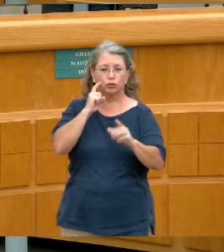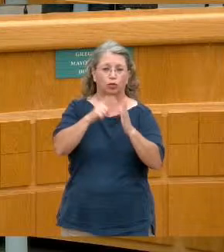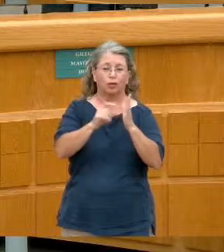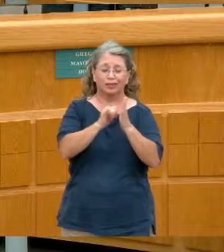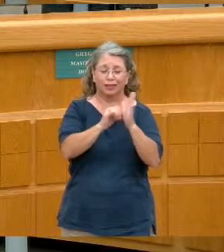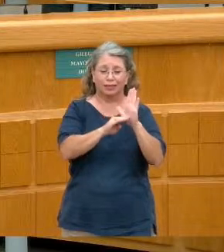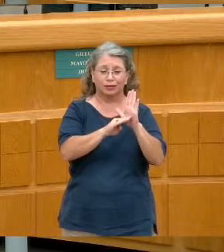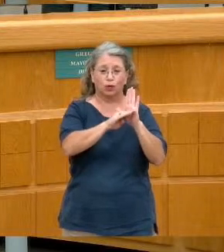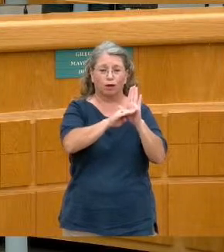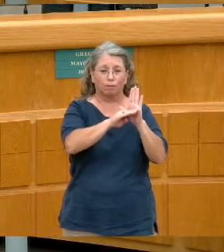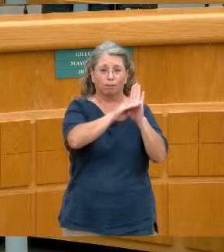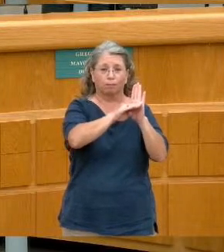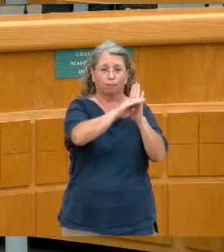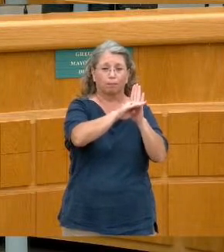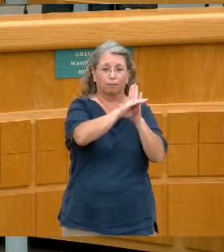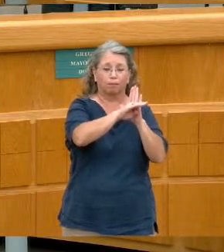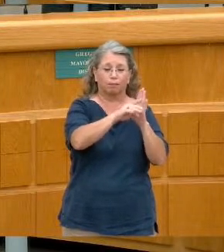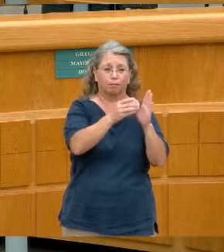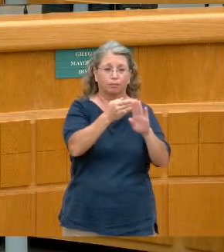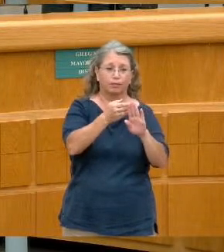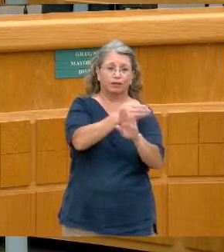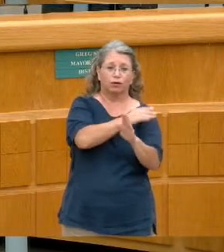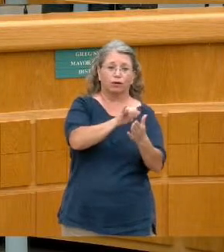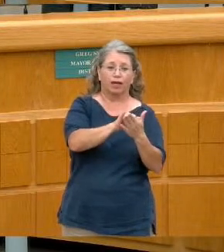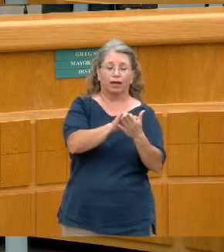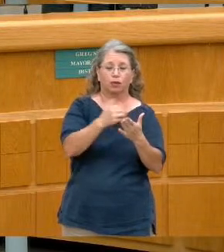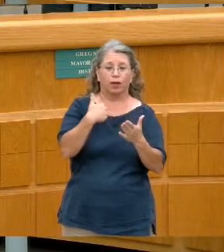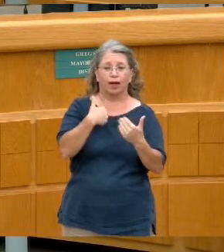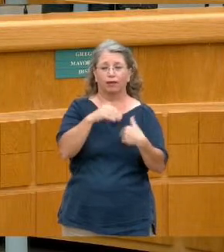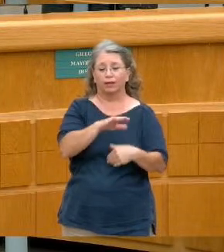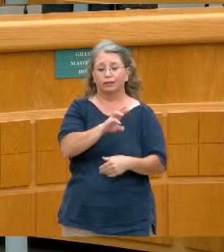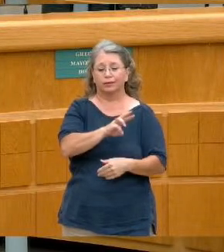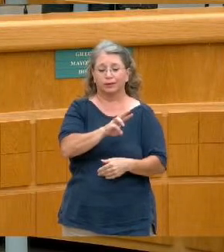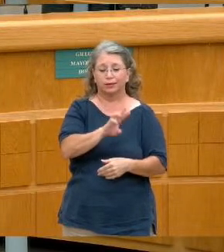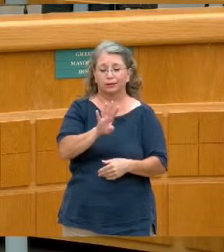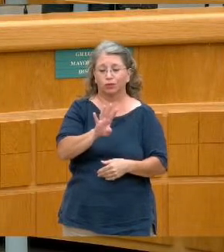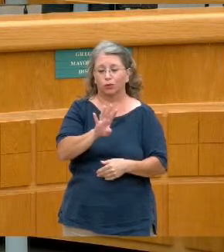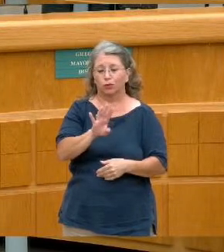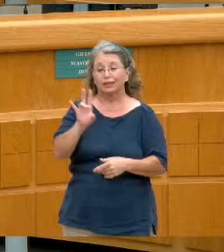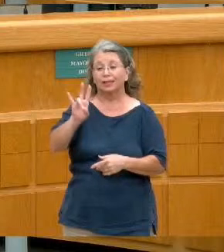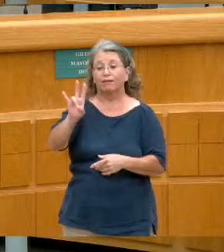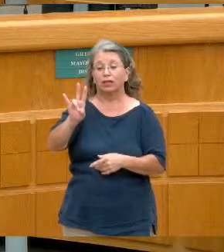that 6, 4, maybe 7, but we're